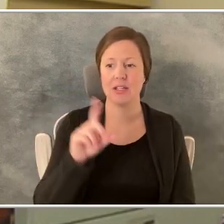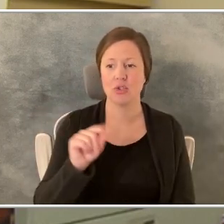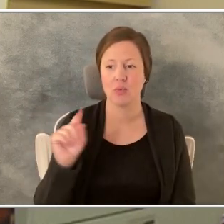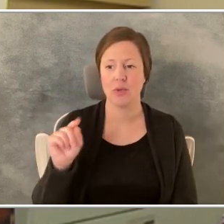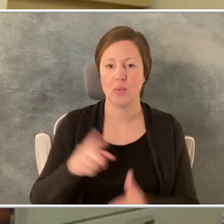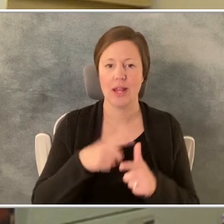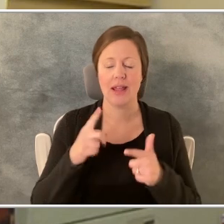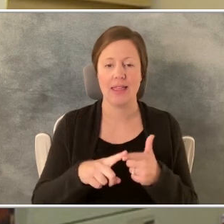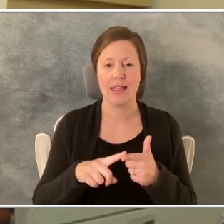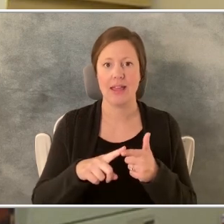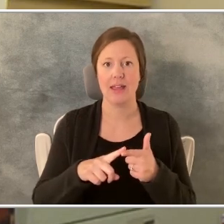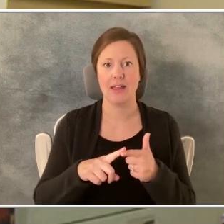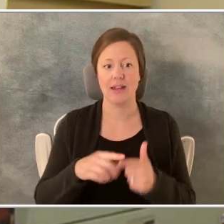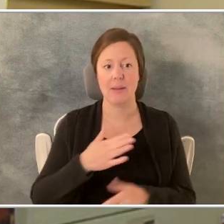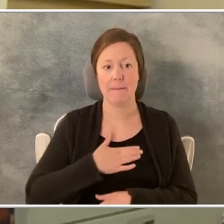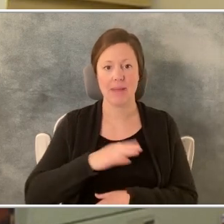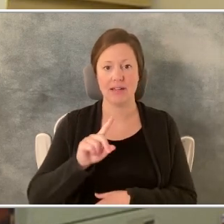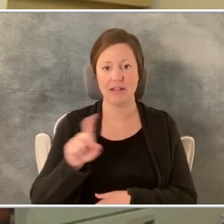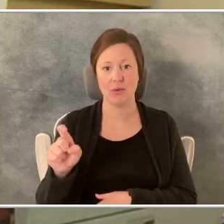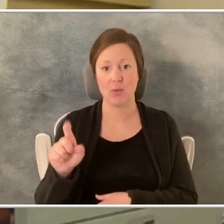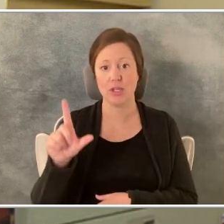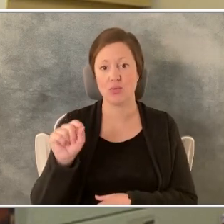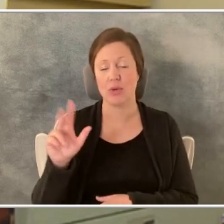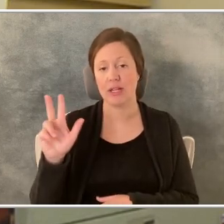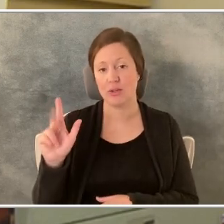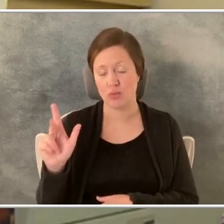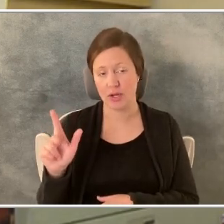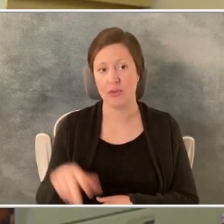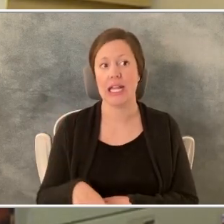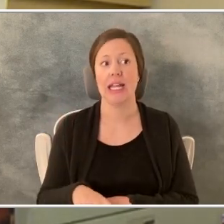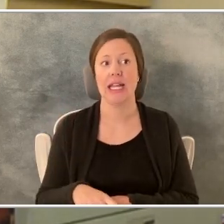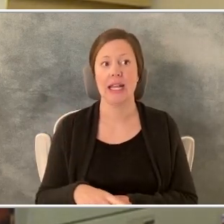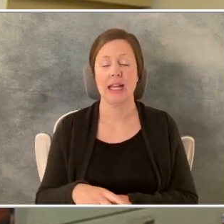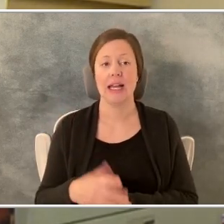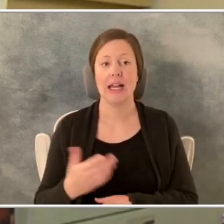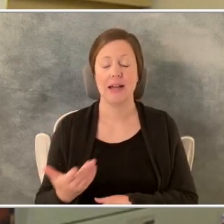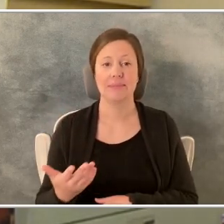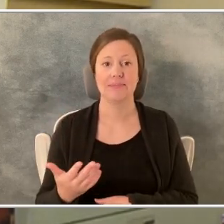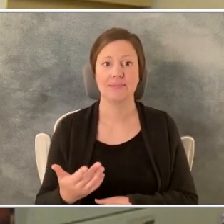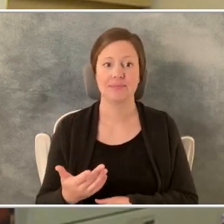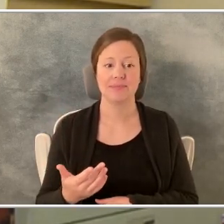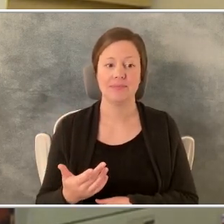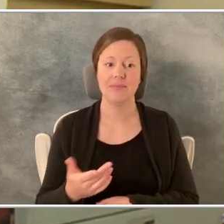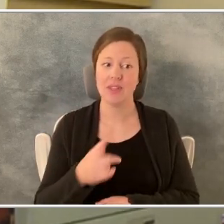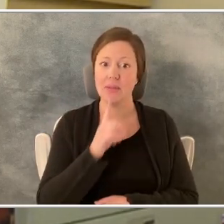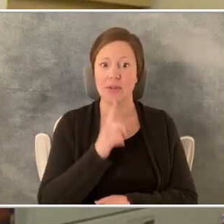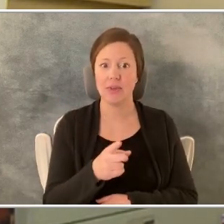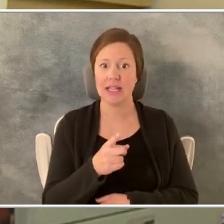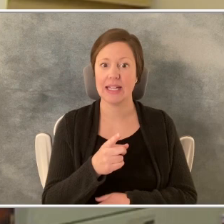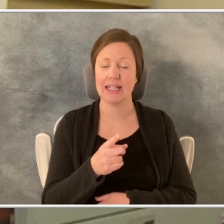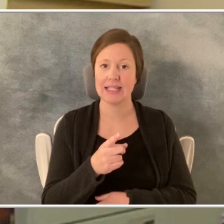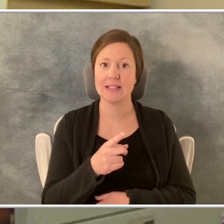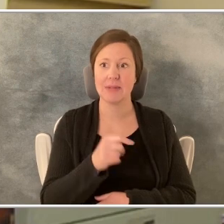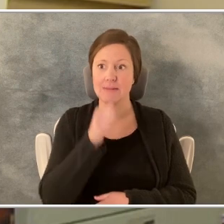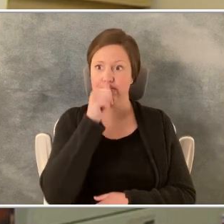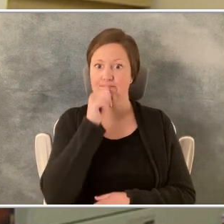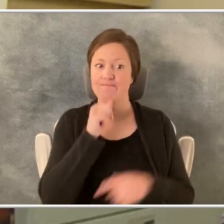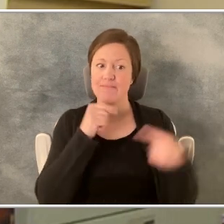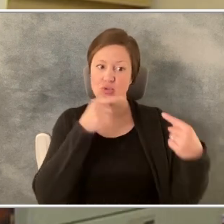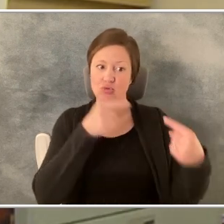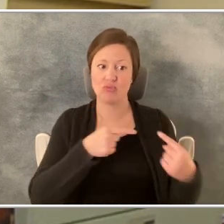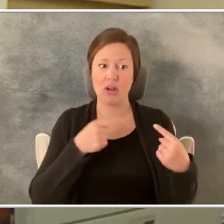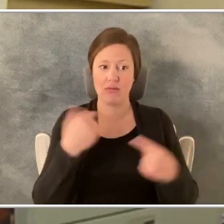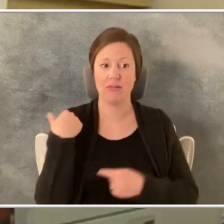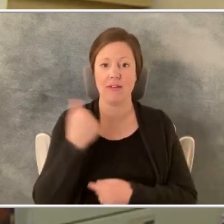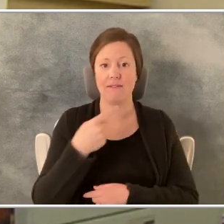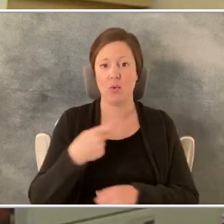being diagnosed in 2023 with prostate cancer, it's been a few years, but with a